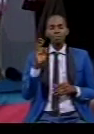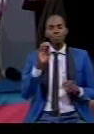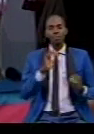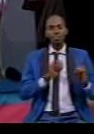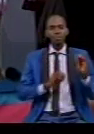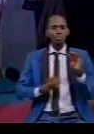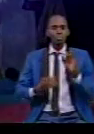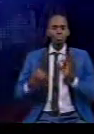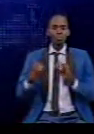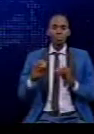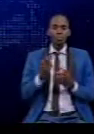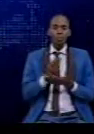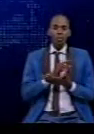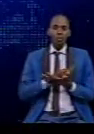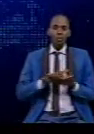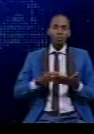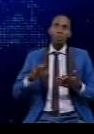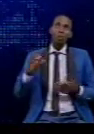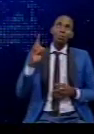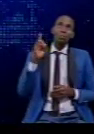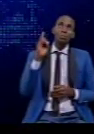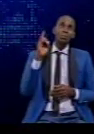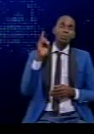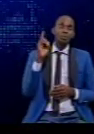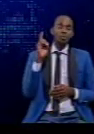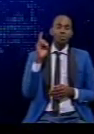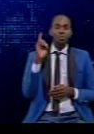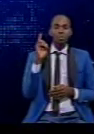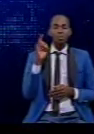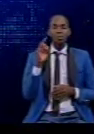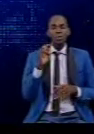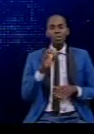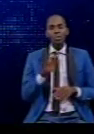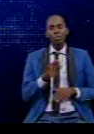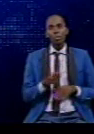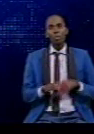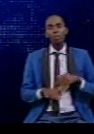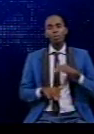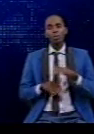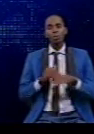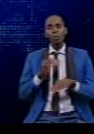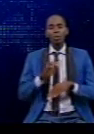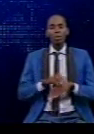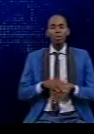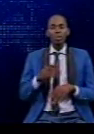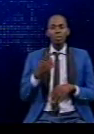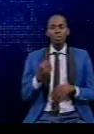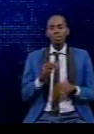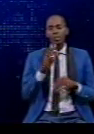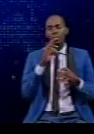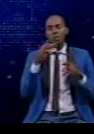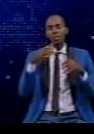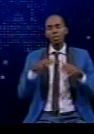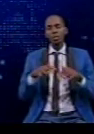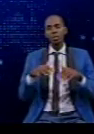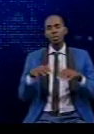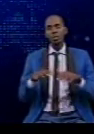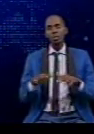doing if he were here on the earth today.